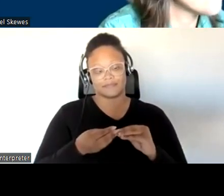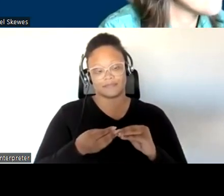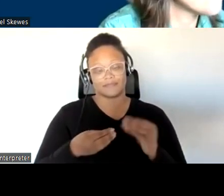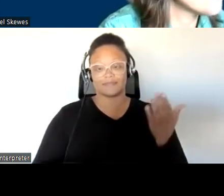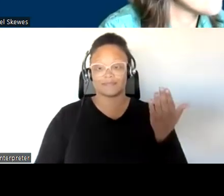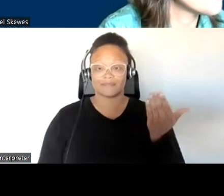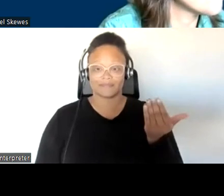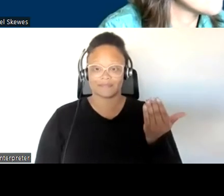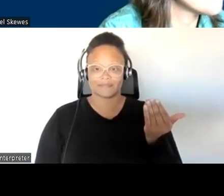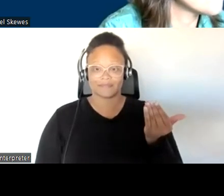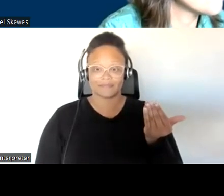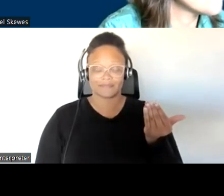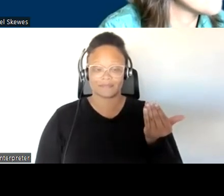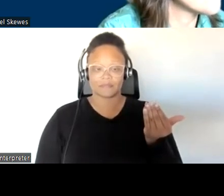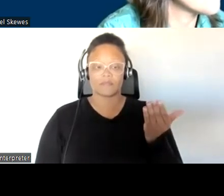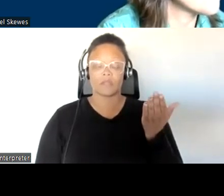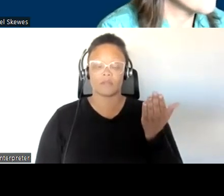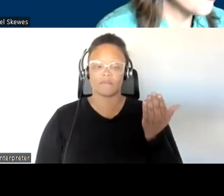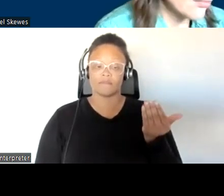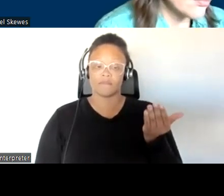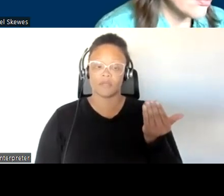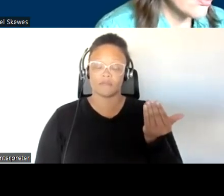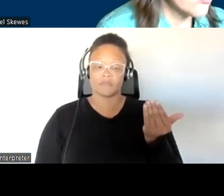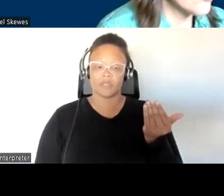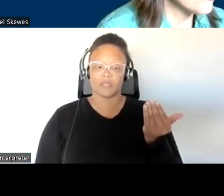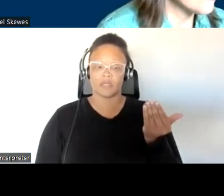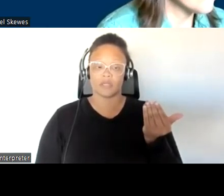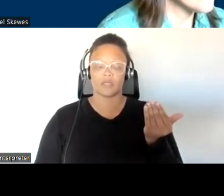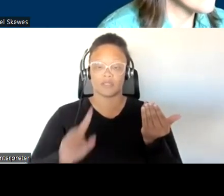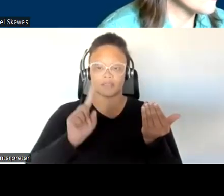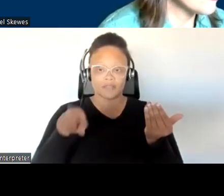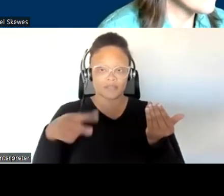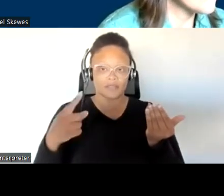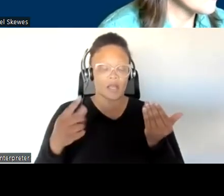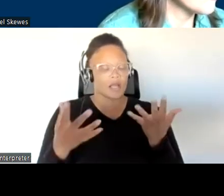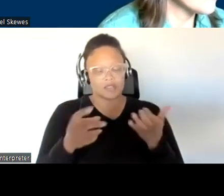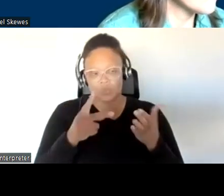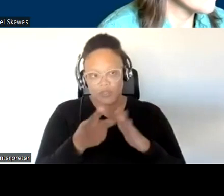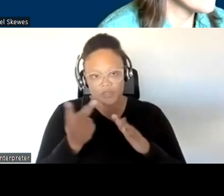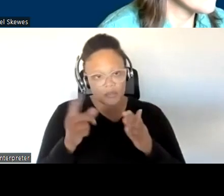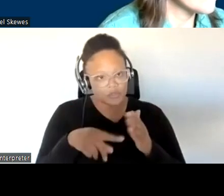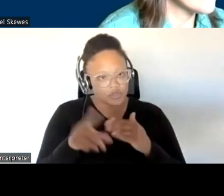15 there, that's just indicating, I just want to double check on that one,